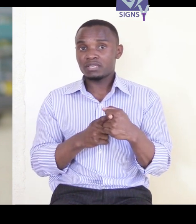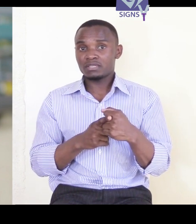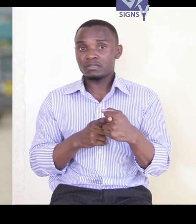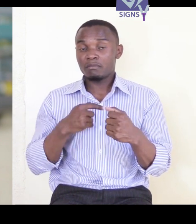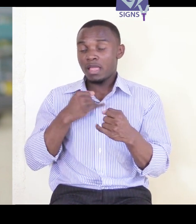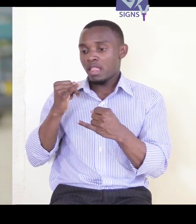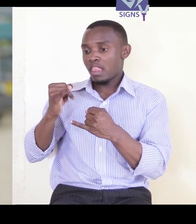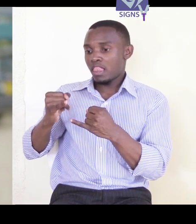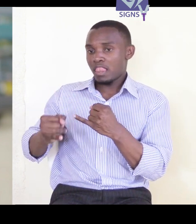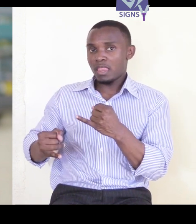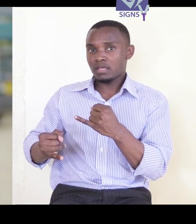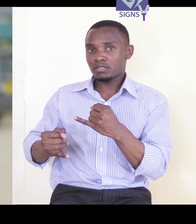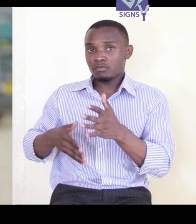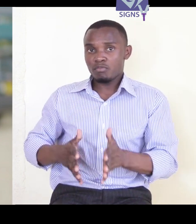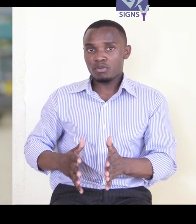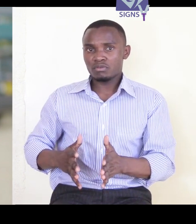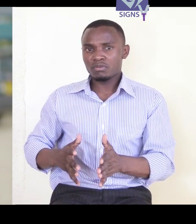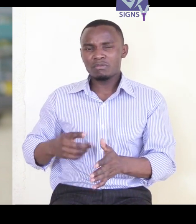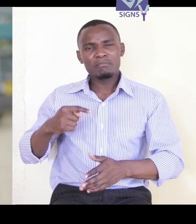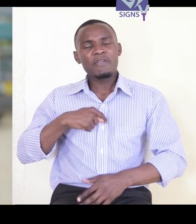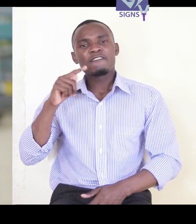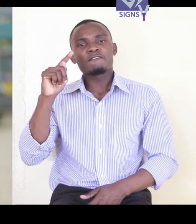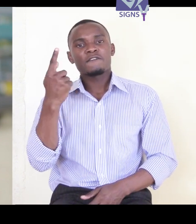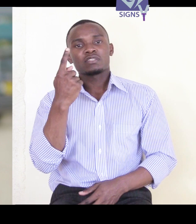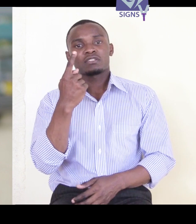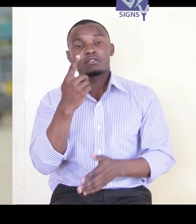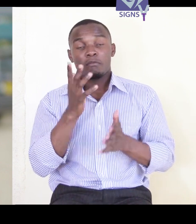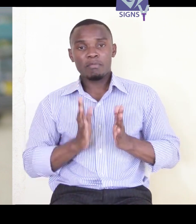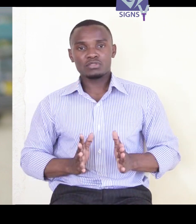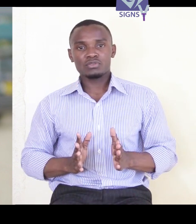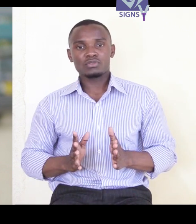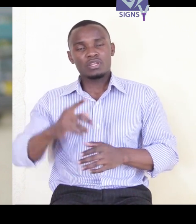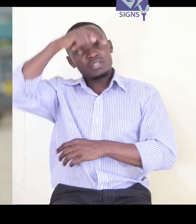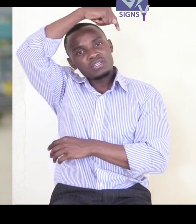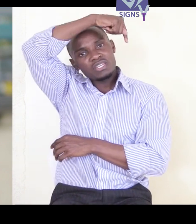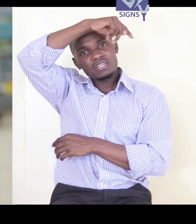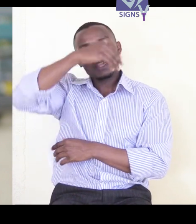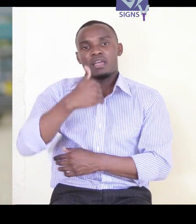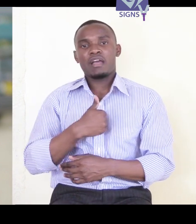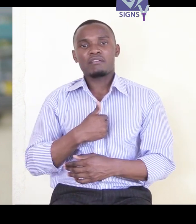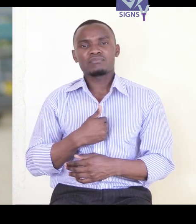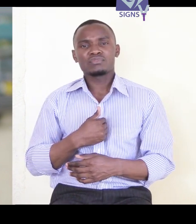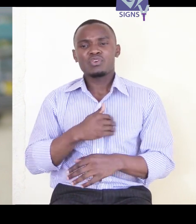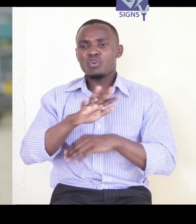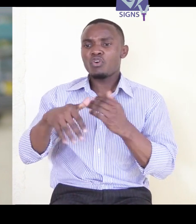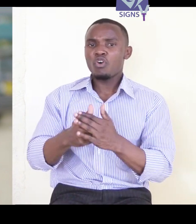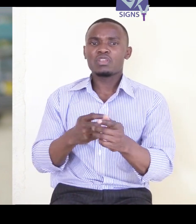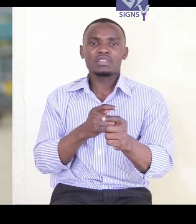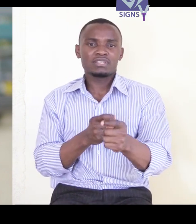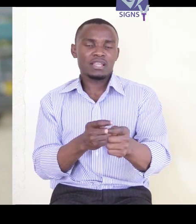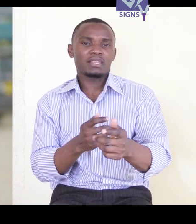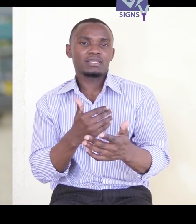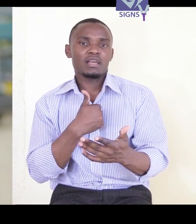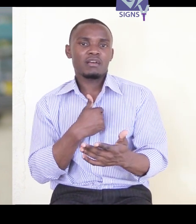6, I am the last born. I was the first person to bring a degree to that home. So these children have